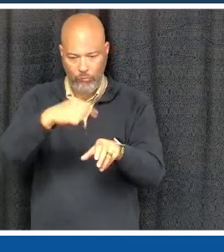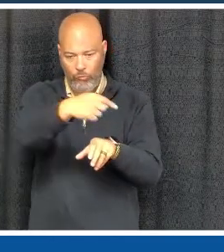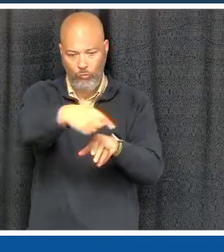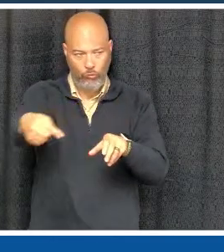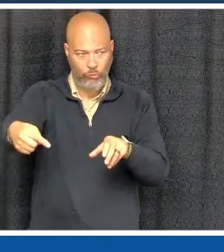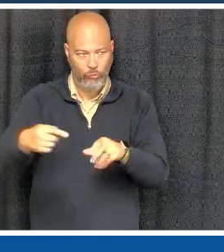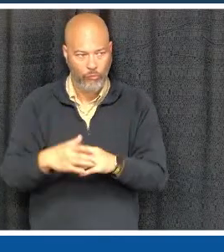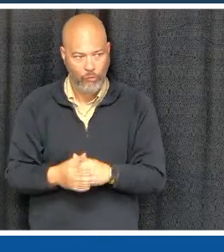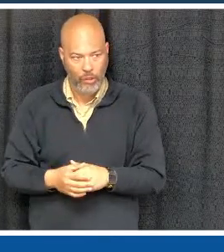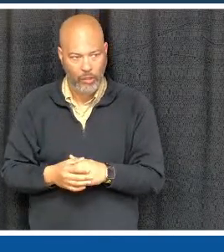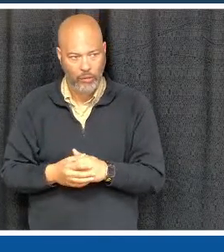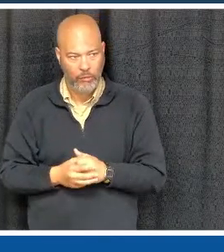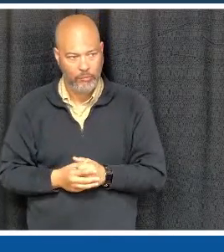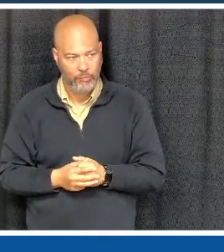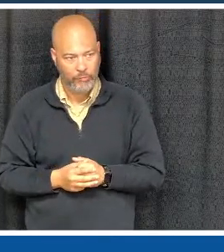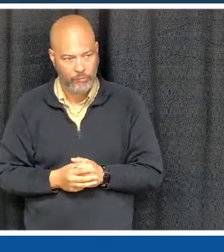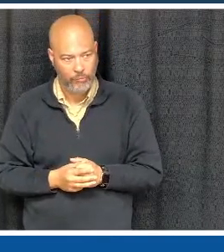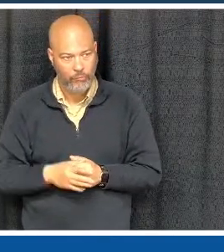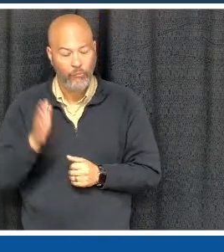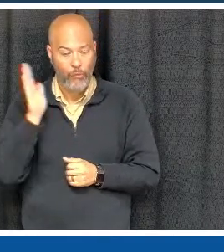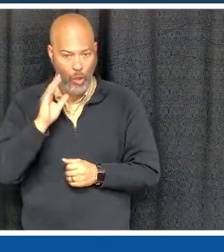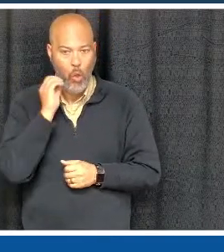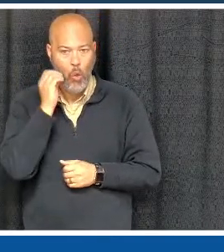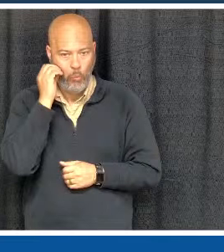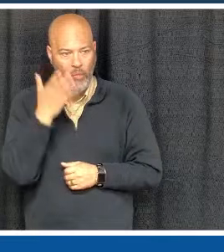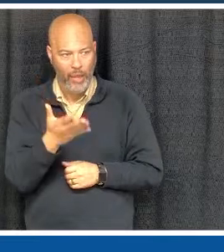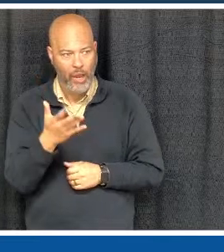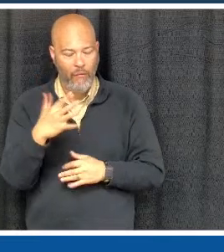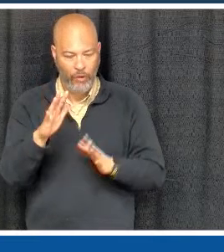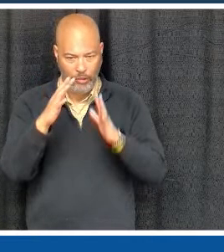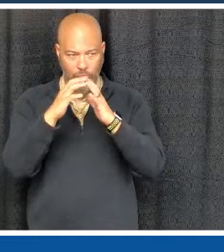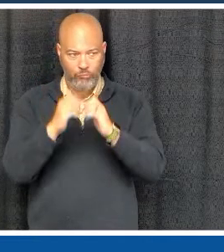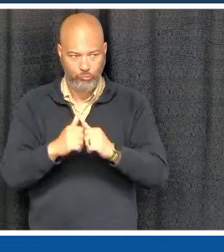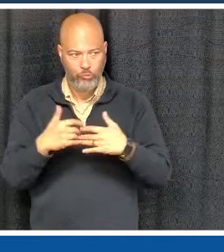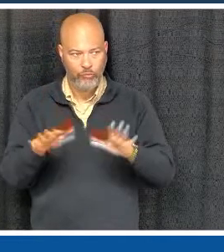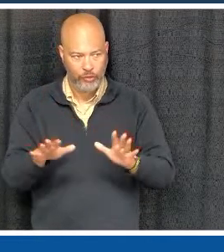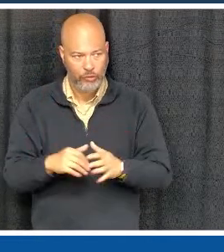Here's the current site. There was a home site there. It has since been removed.